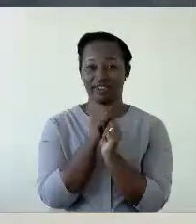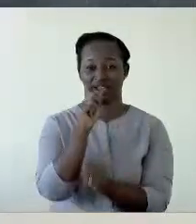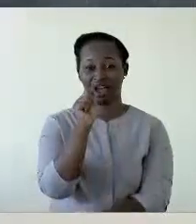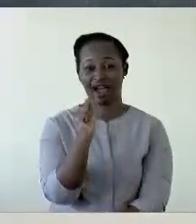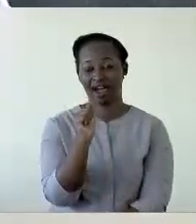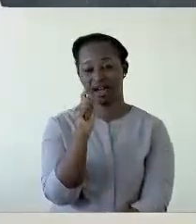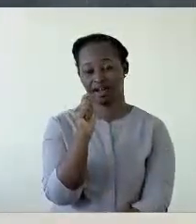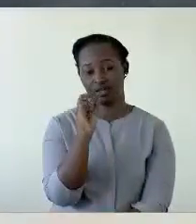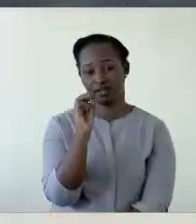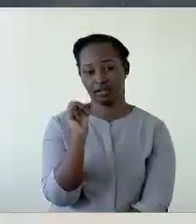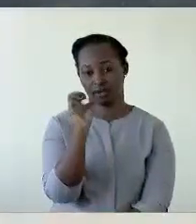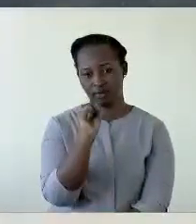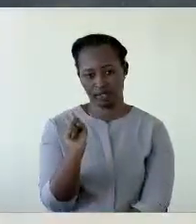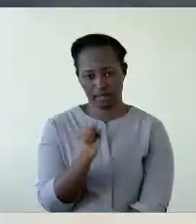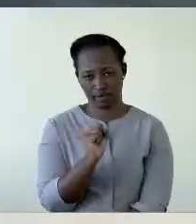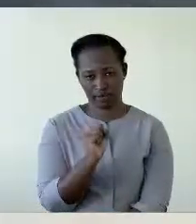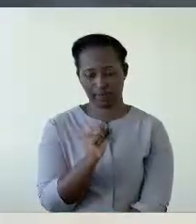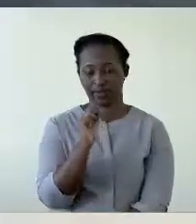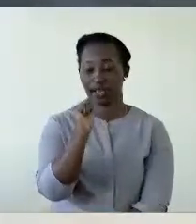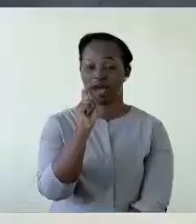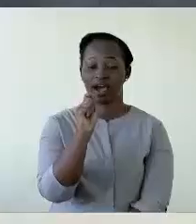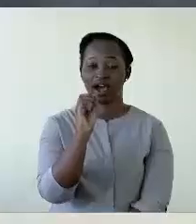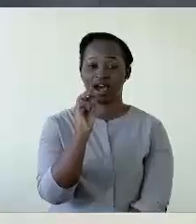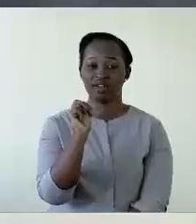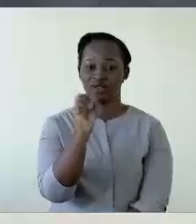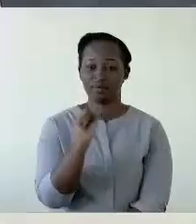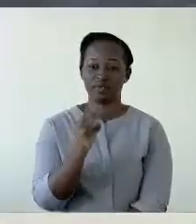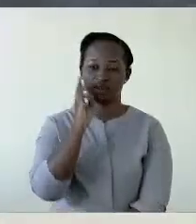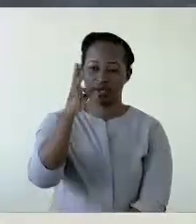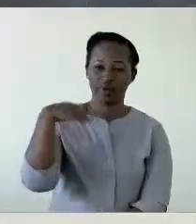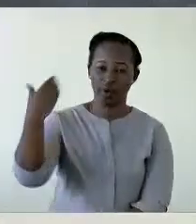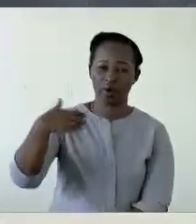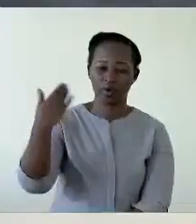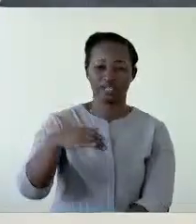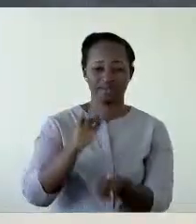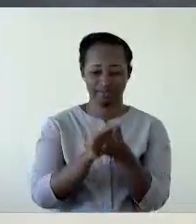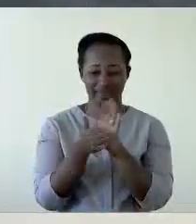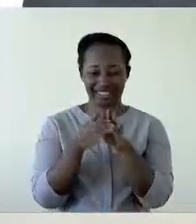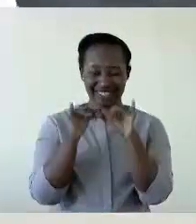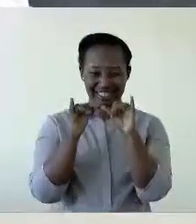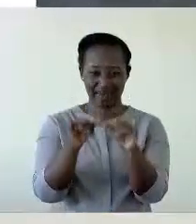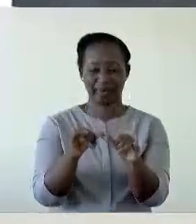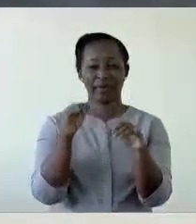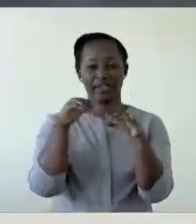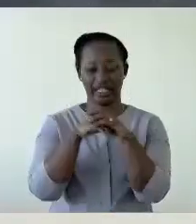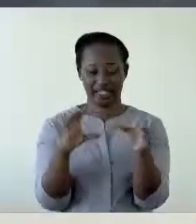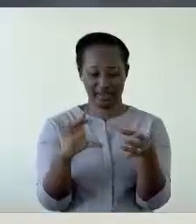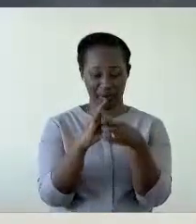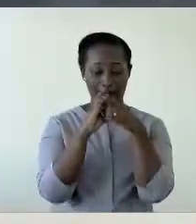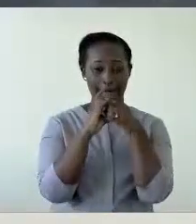atoms. Atoms will always be stable, more stable, in the combined